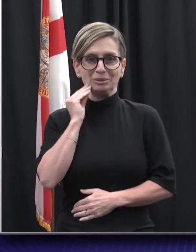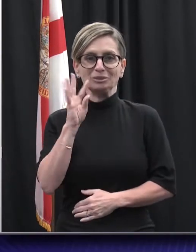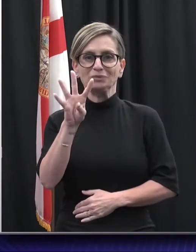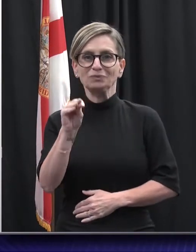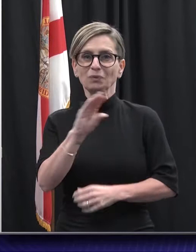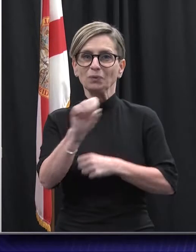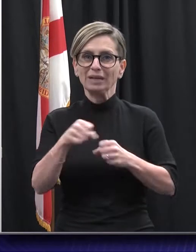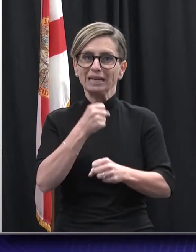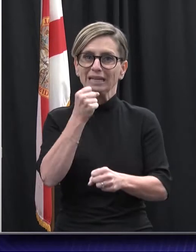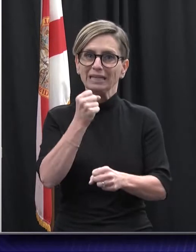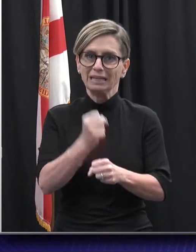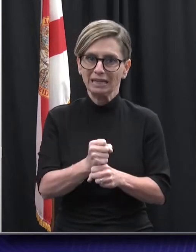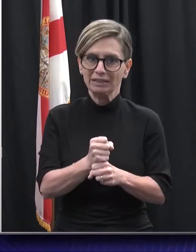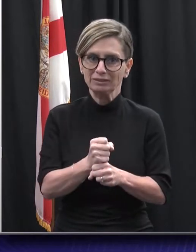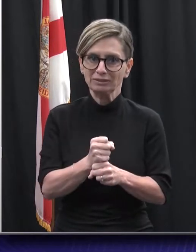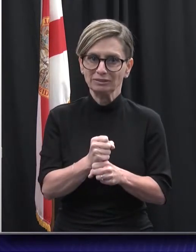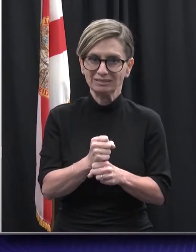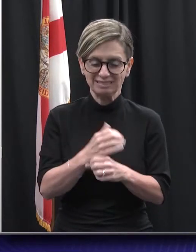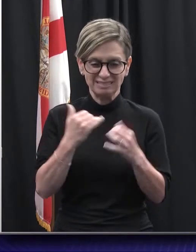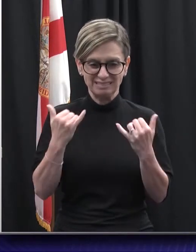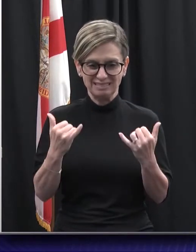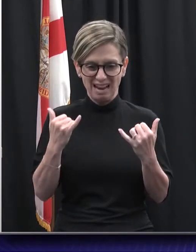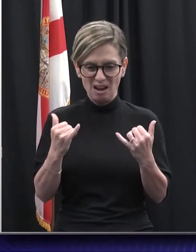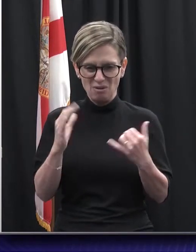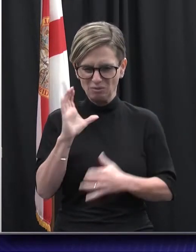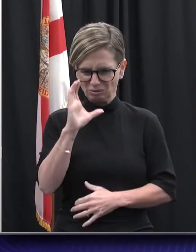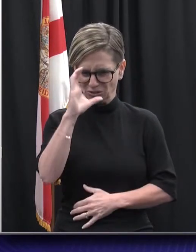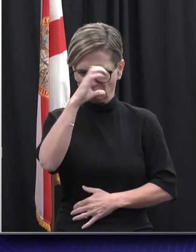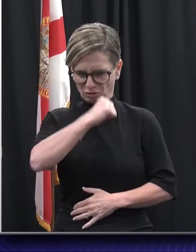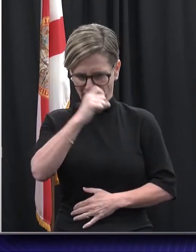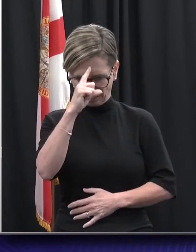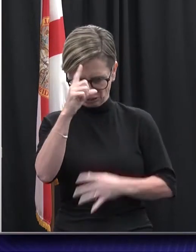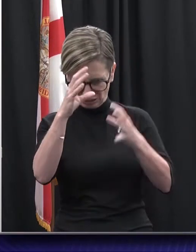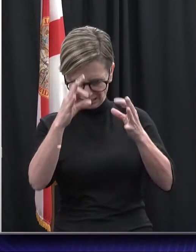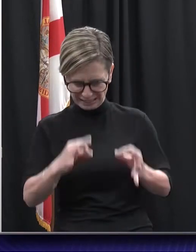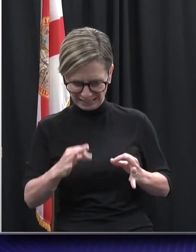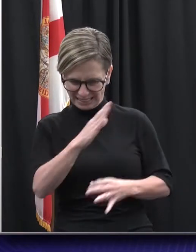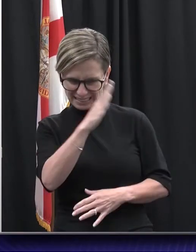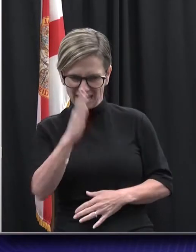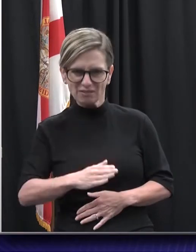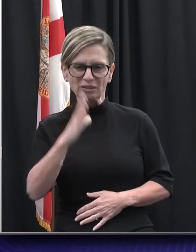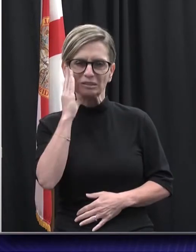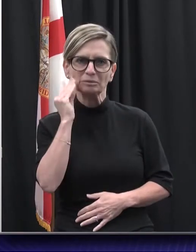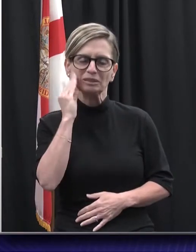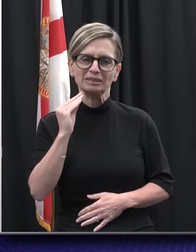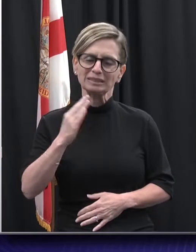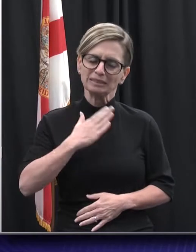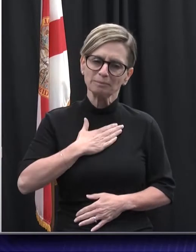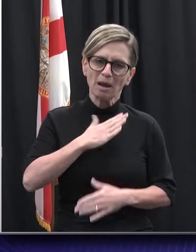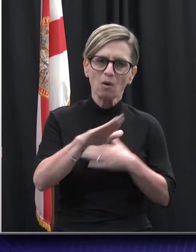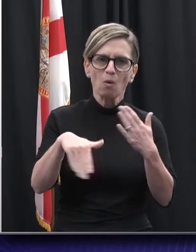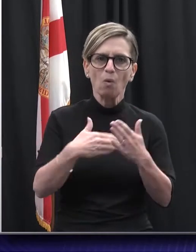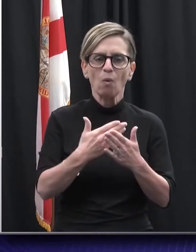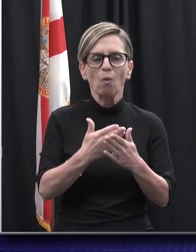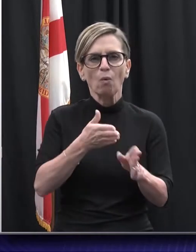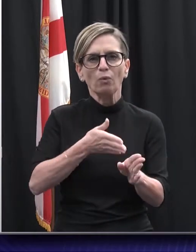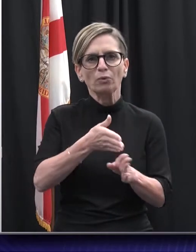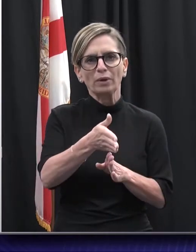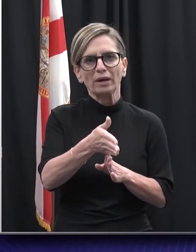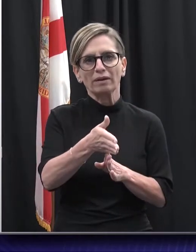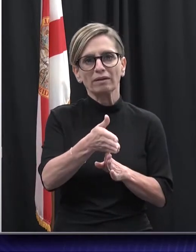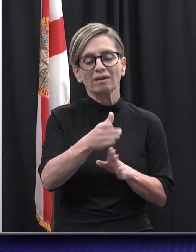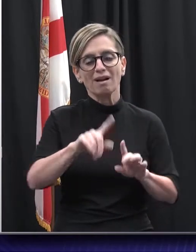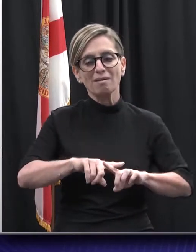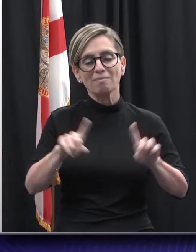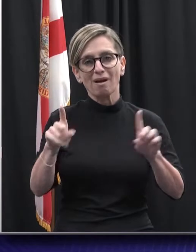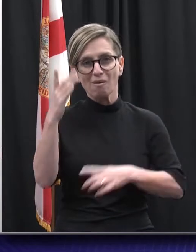you I am making some of the strangest decisions that I've ever made in my entire career. But we do all of this to make sure that